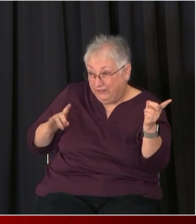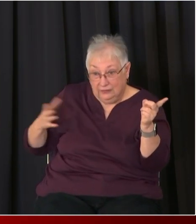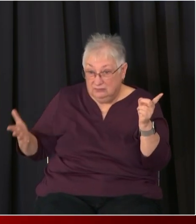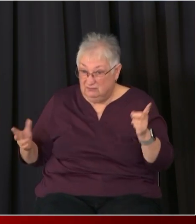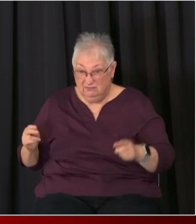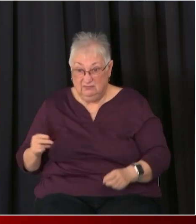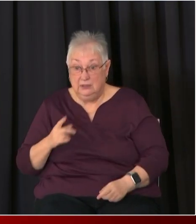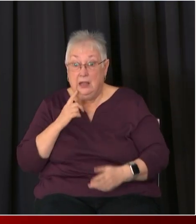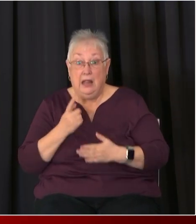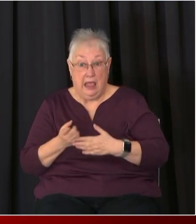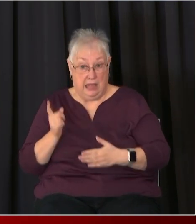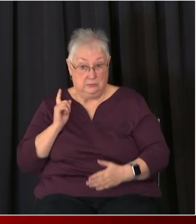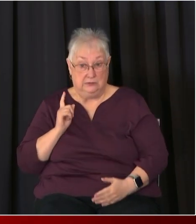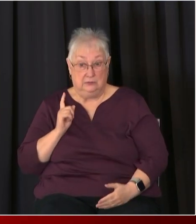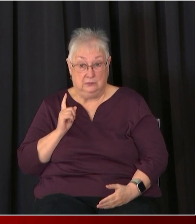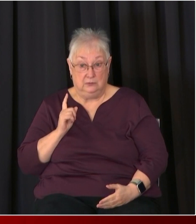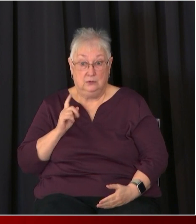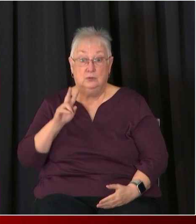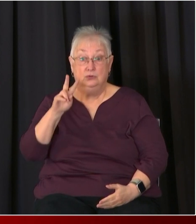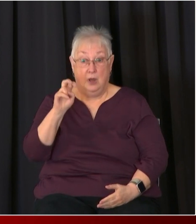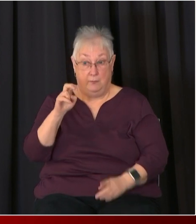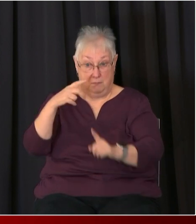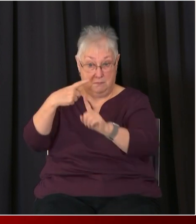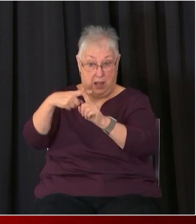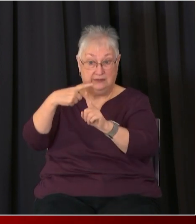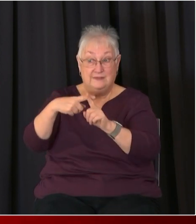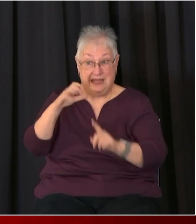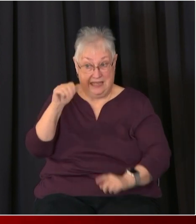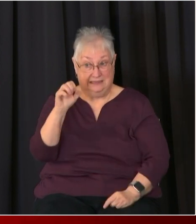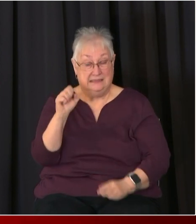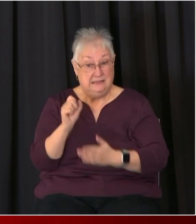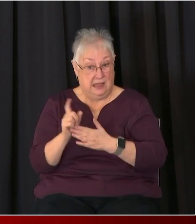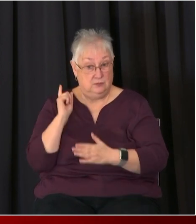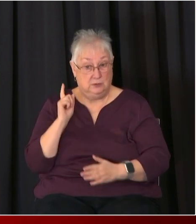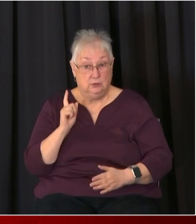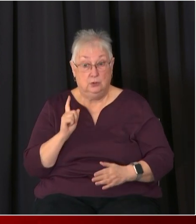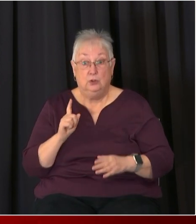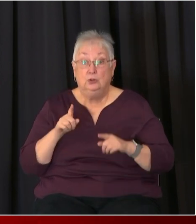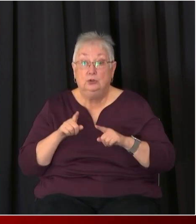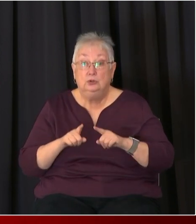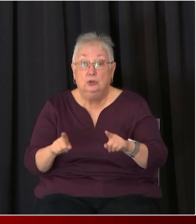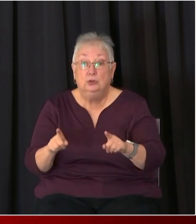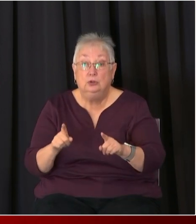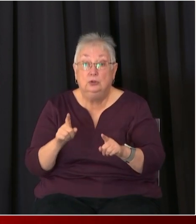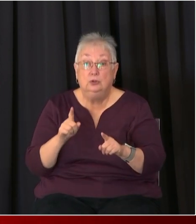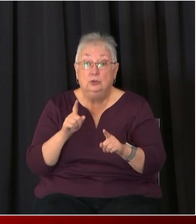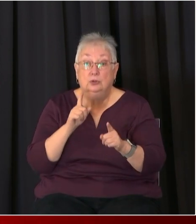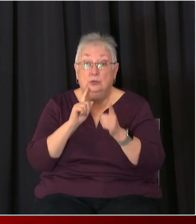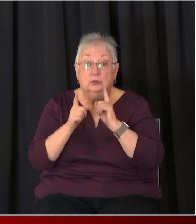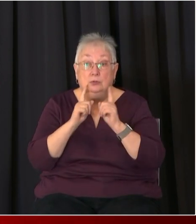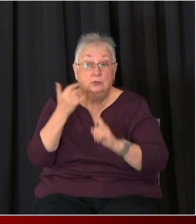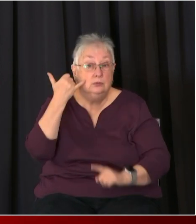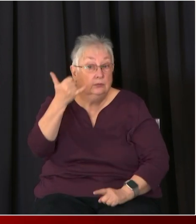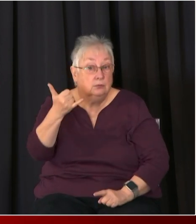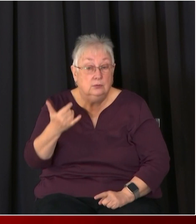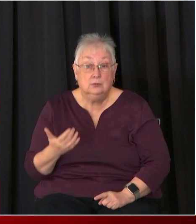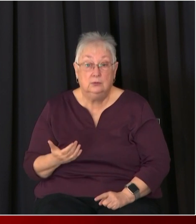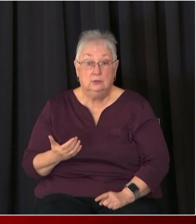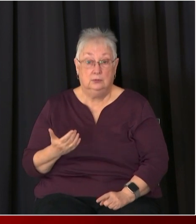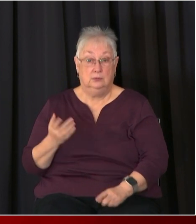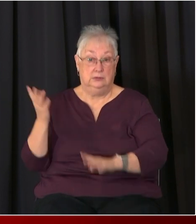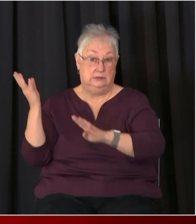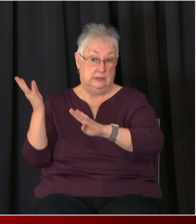200 positive cases who during their interview reported that they had downloaded the